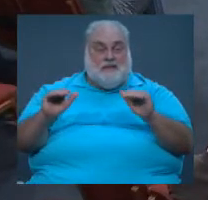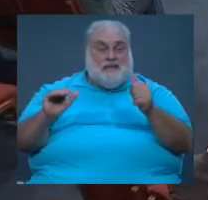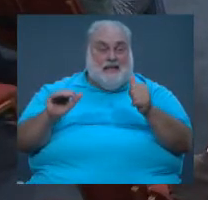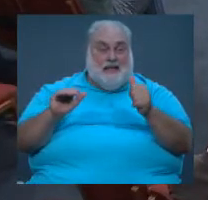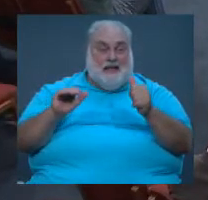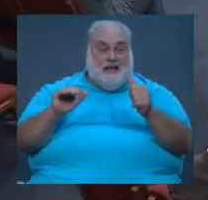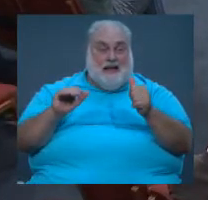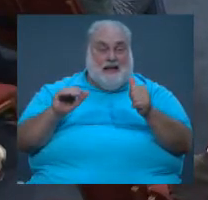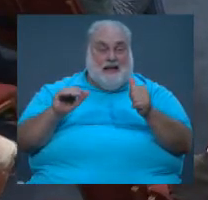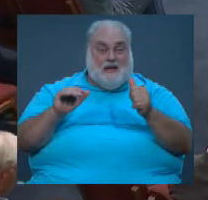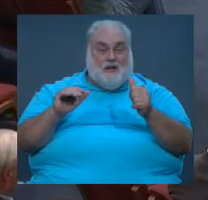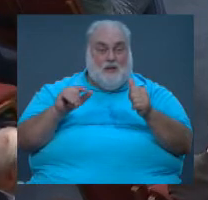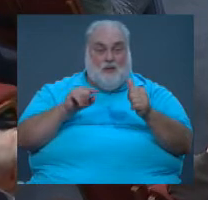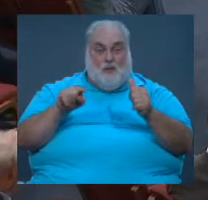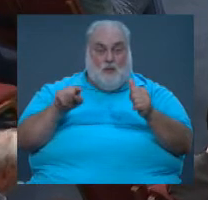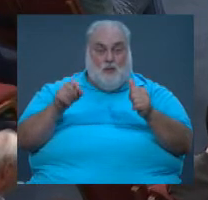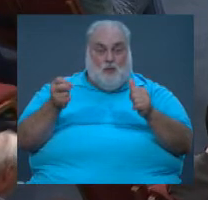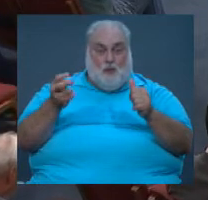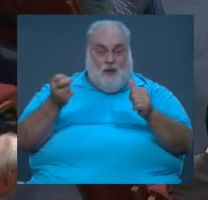12?